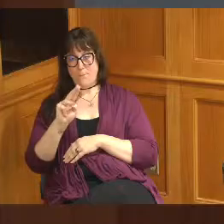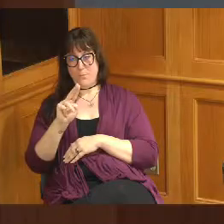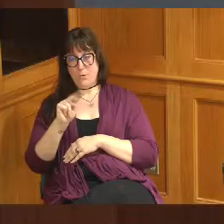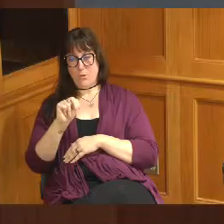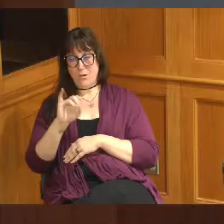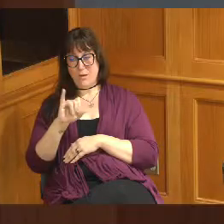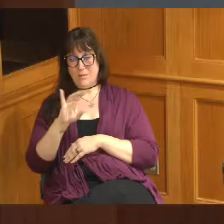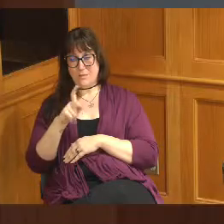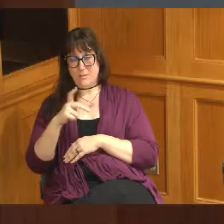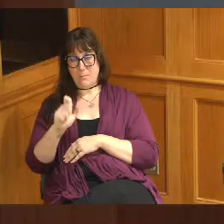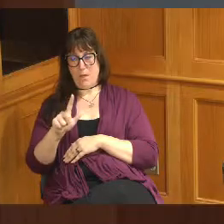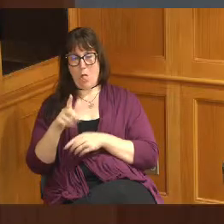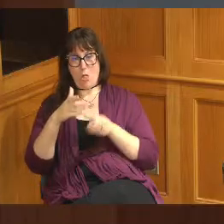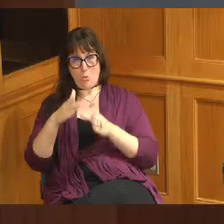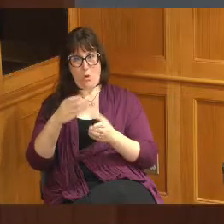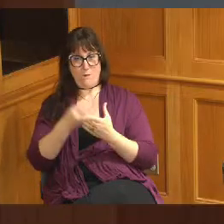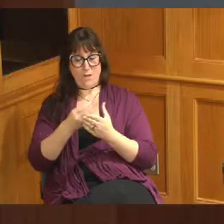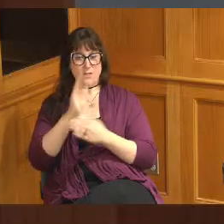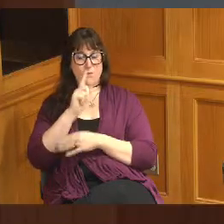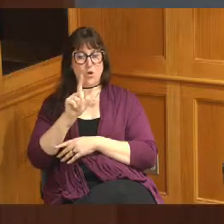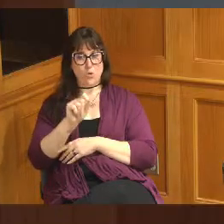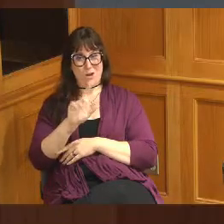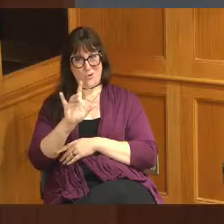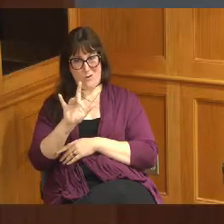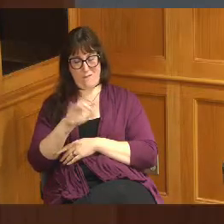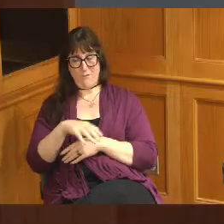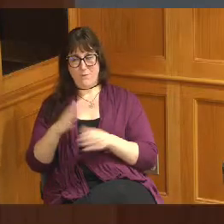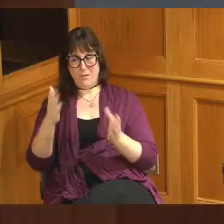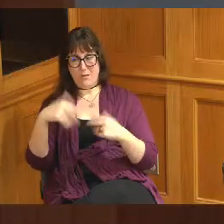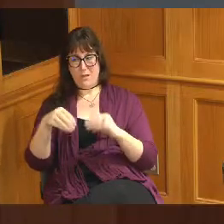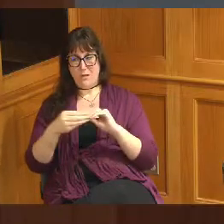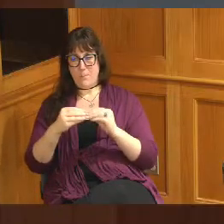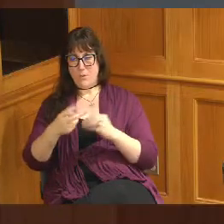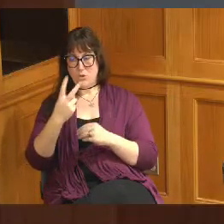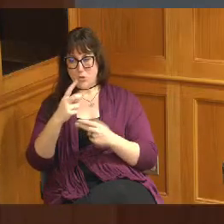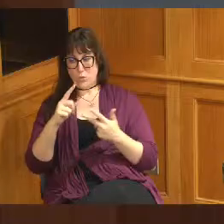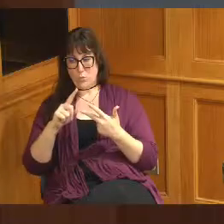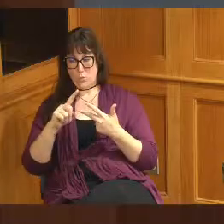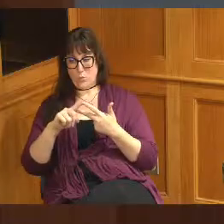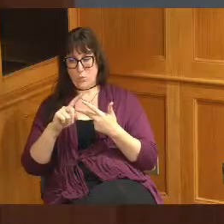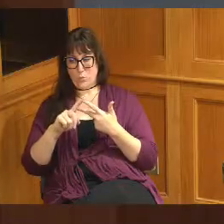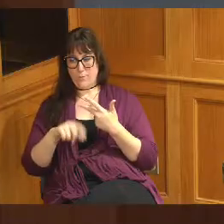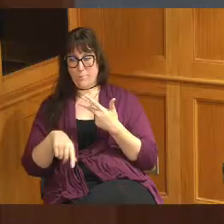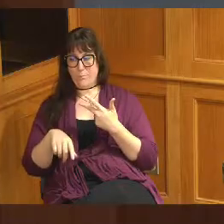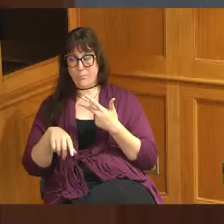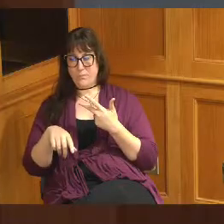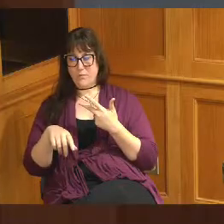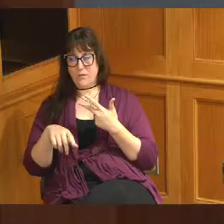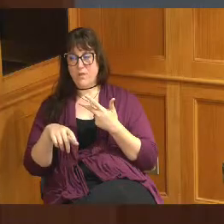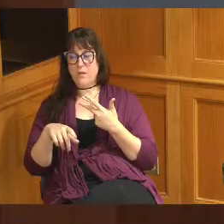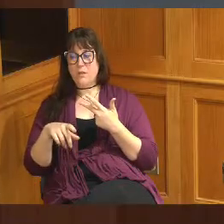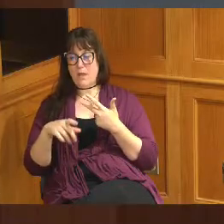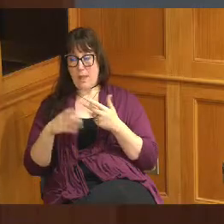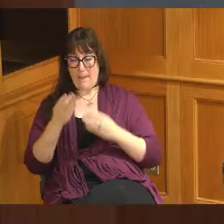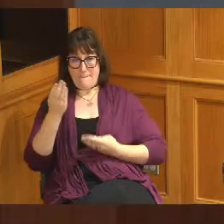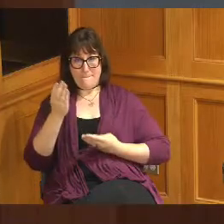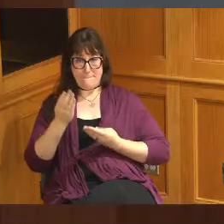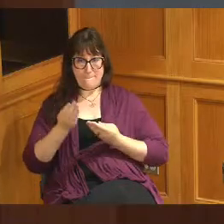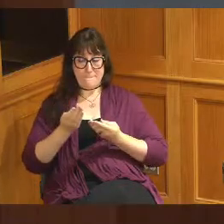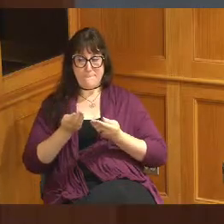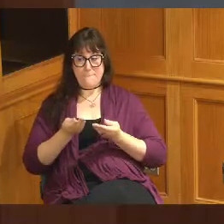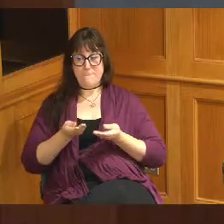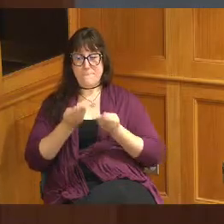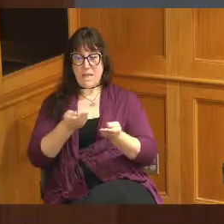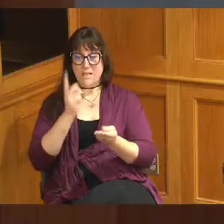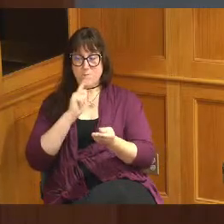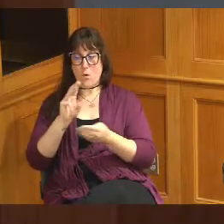for 2025. Item number 2 is the approval of the award for bids for Much More Road